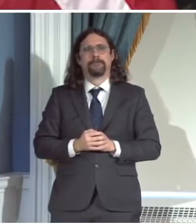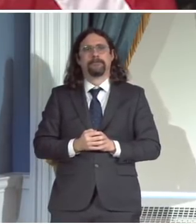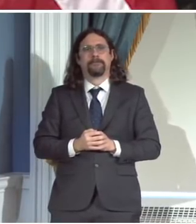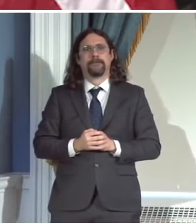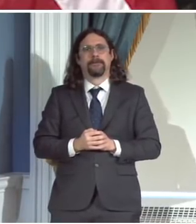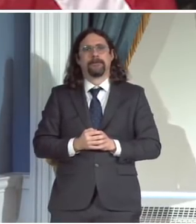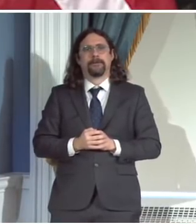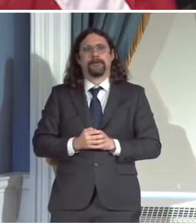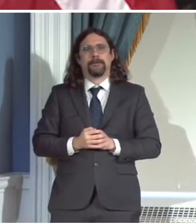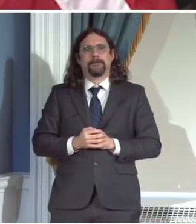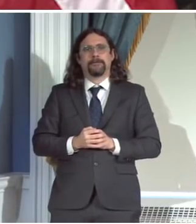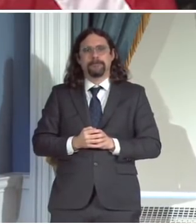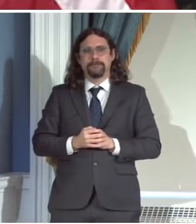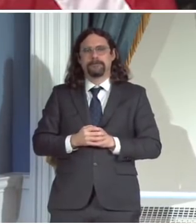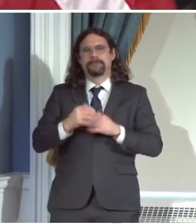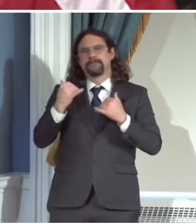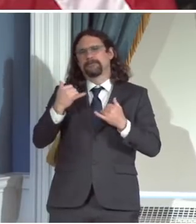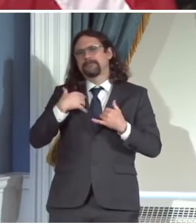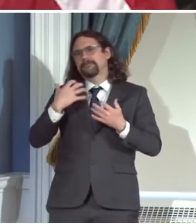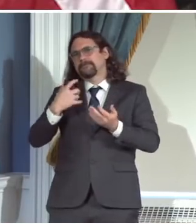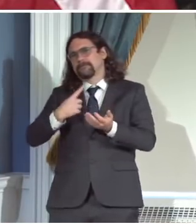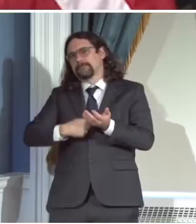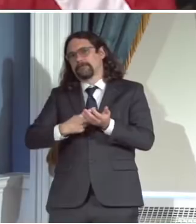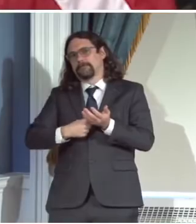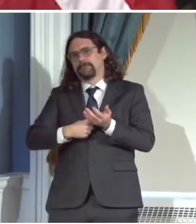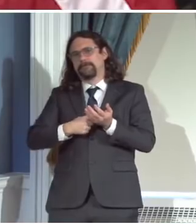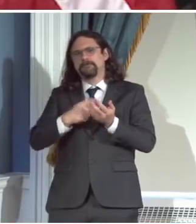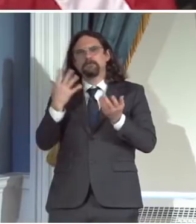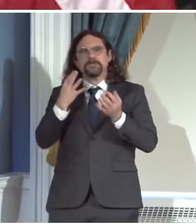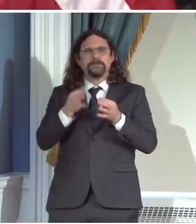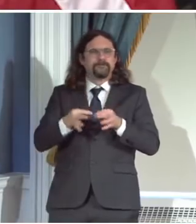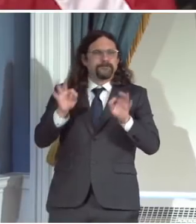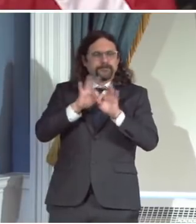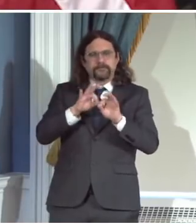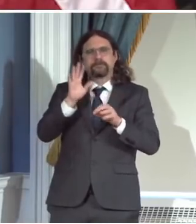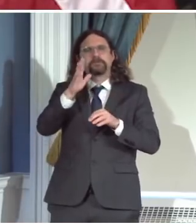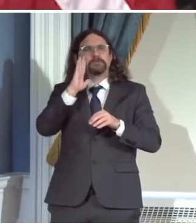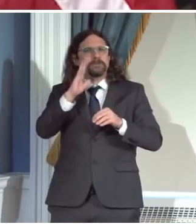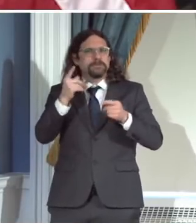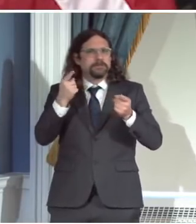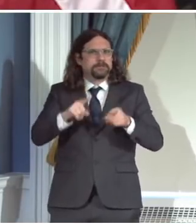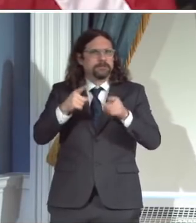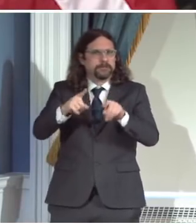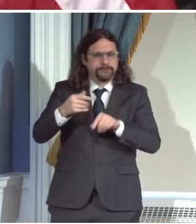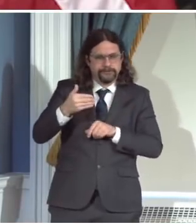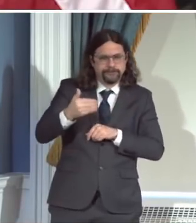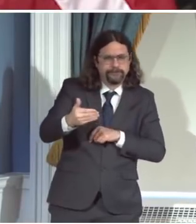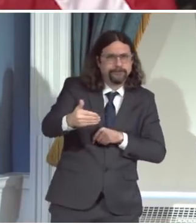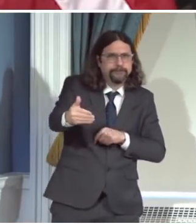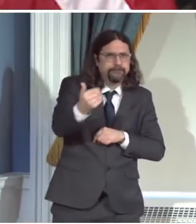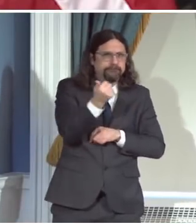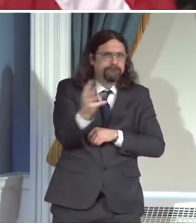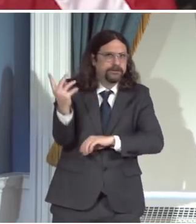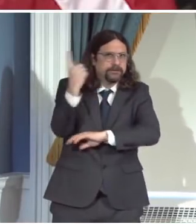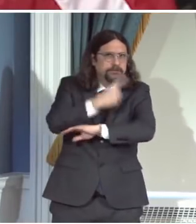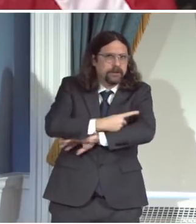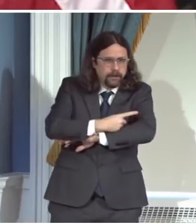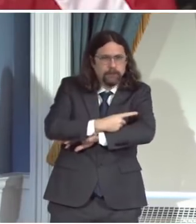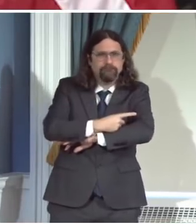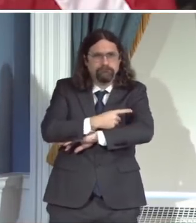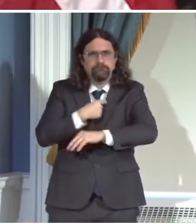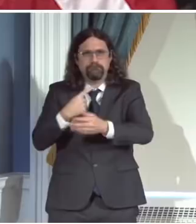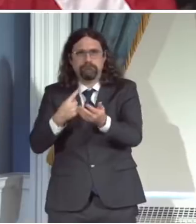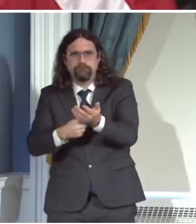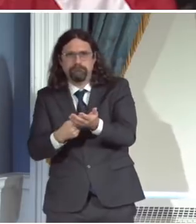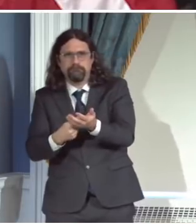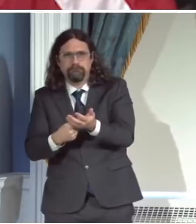work that Jimmy O'Neill is going to be doing starting immediately. But let me say, as I go into the